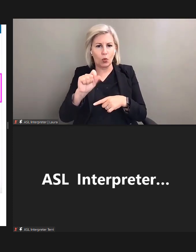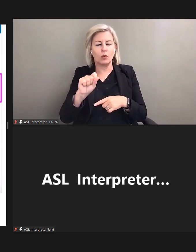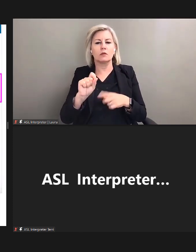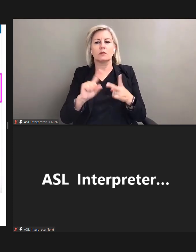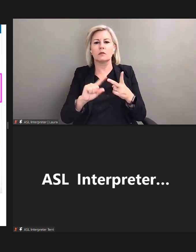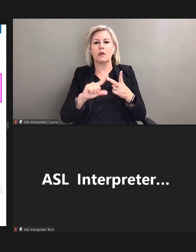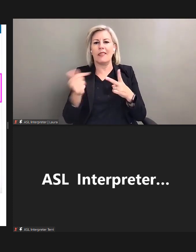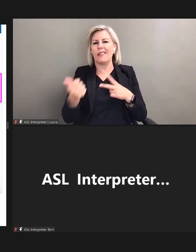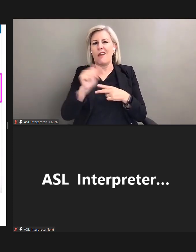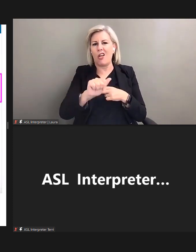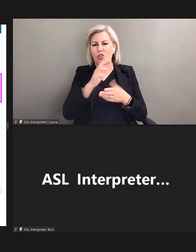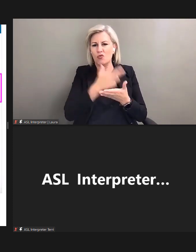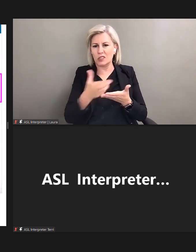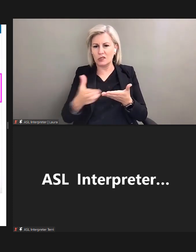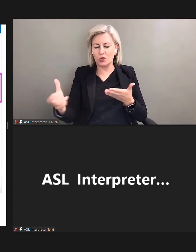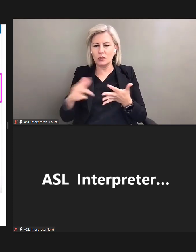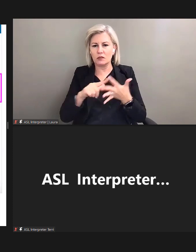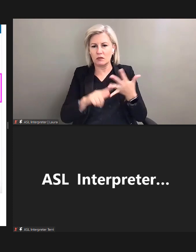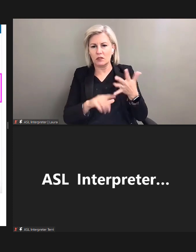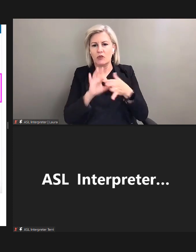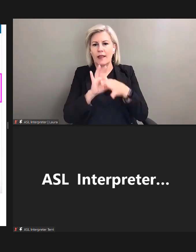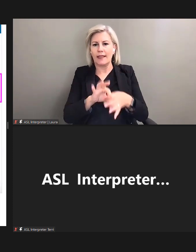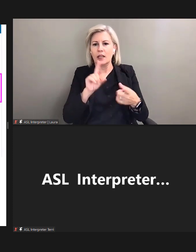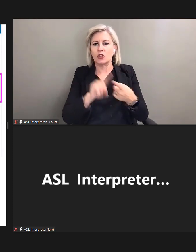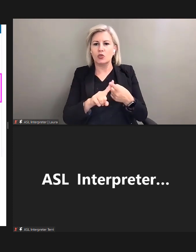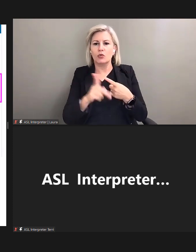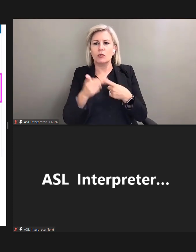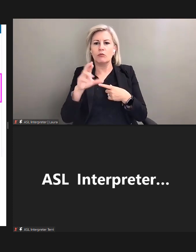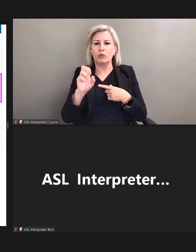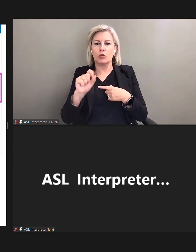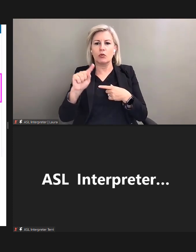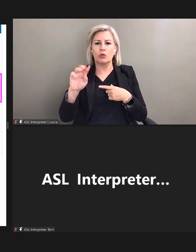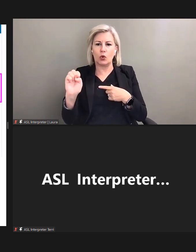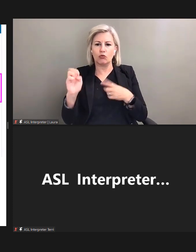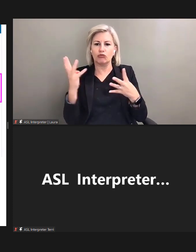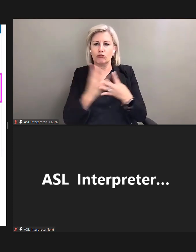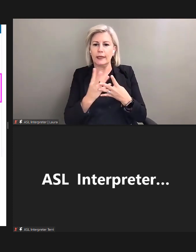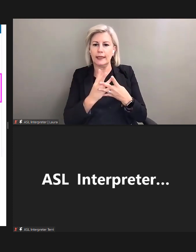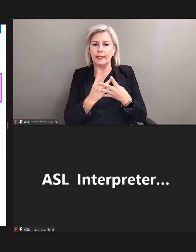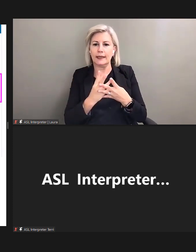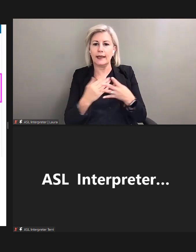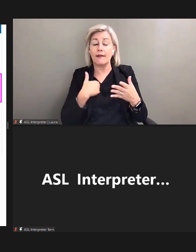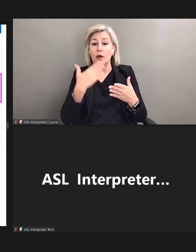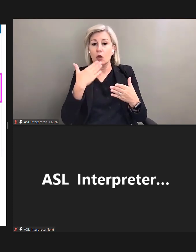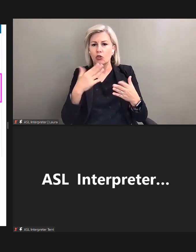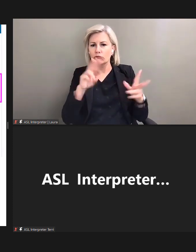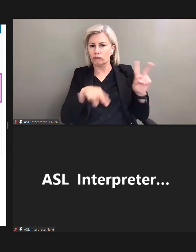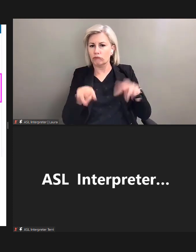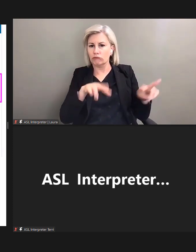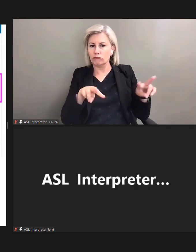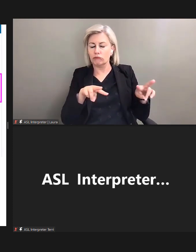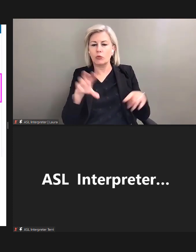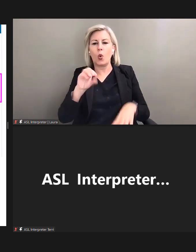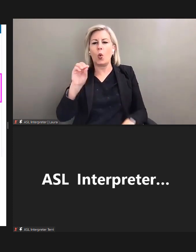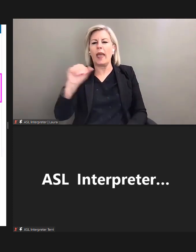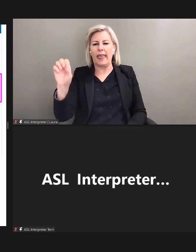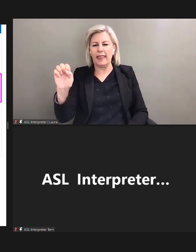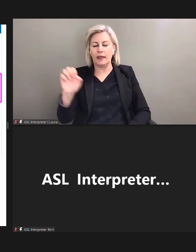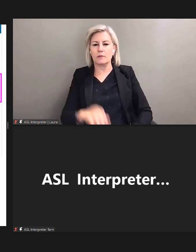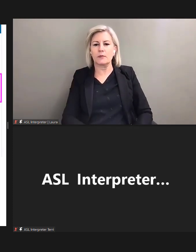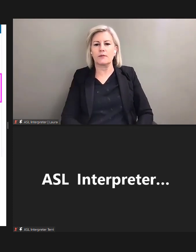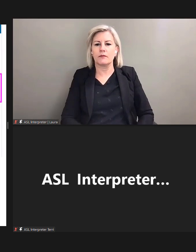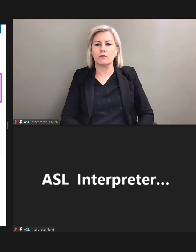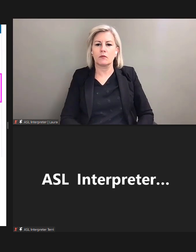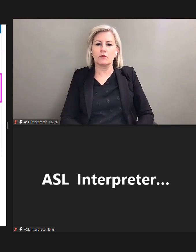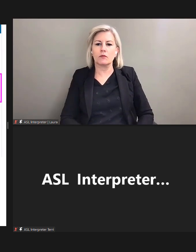other resources there related to pure tone screening. So have a good look, or to OA screening. So have